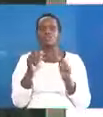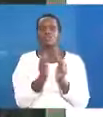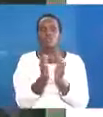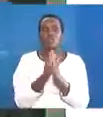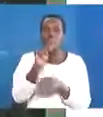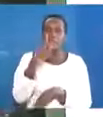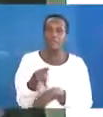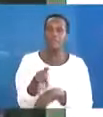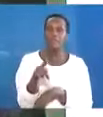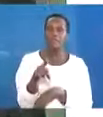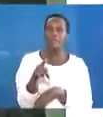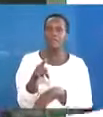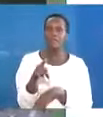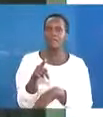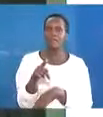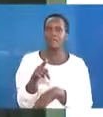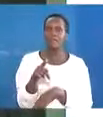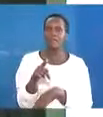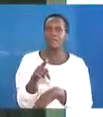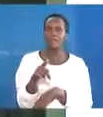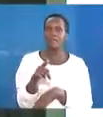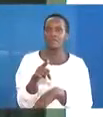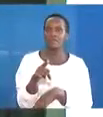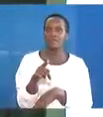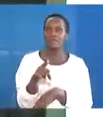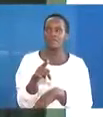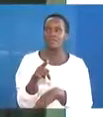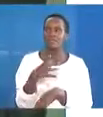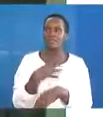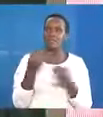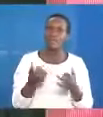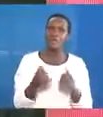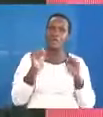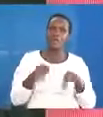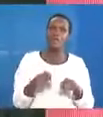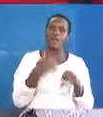And every week going there, prime minister's hour.